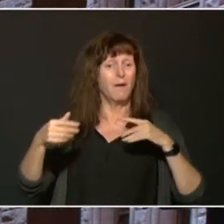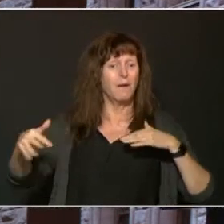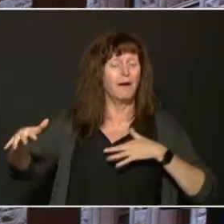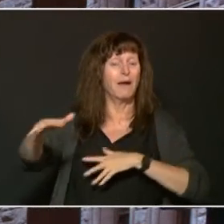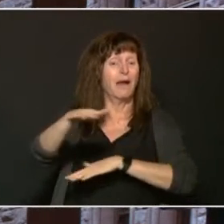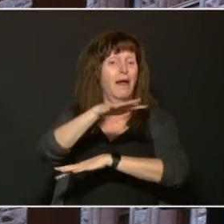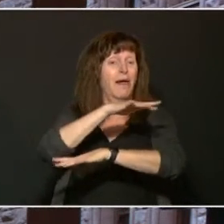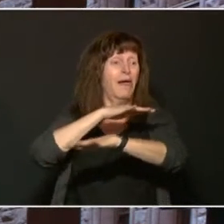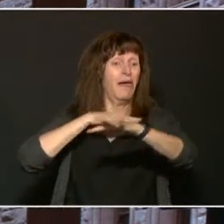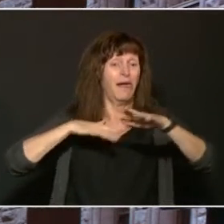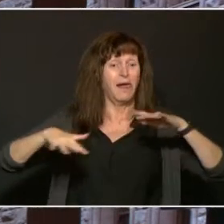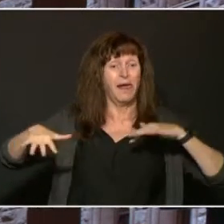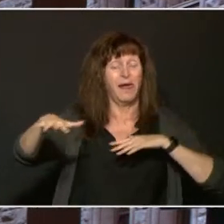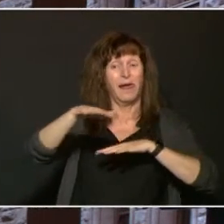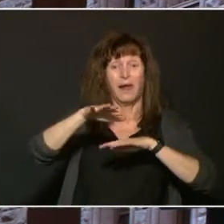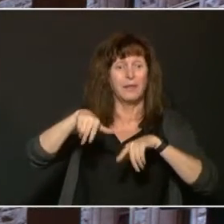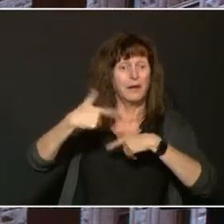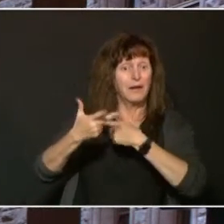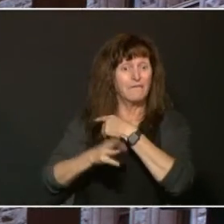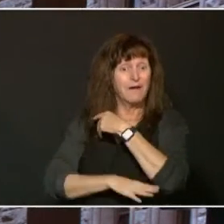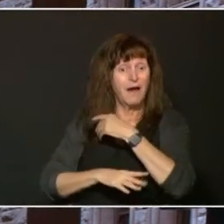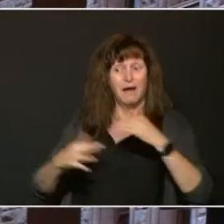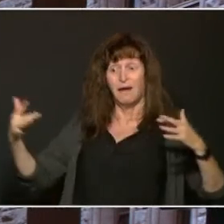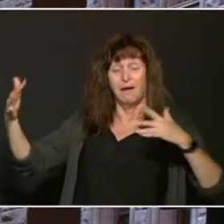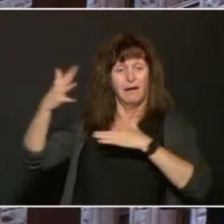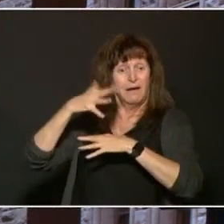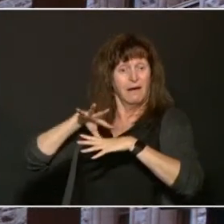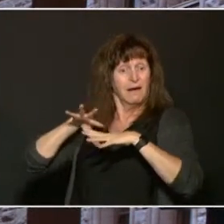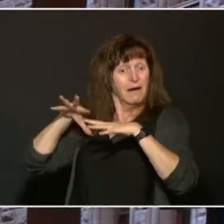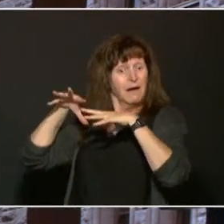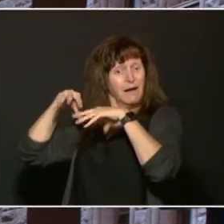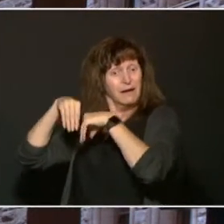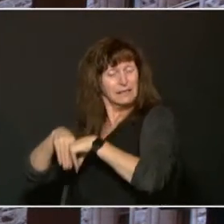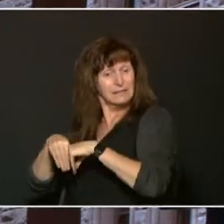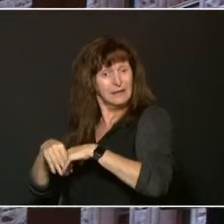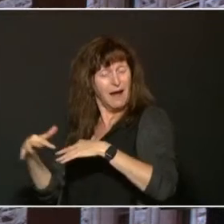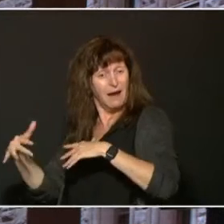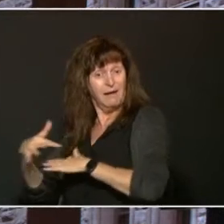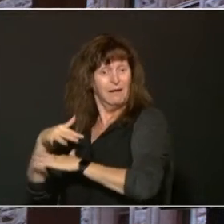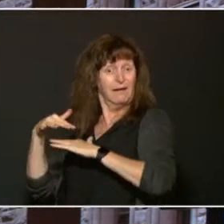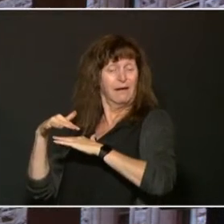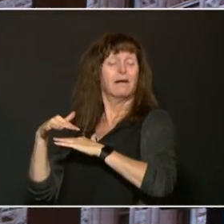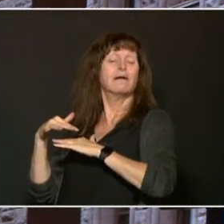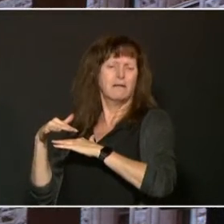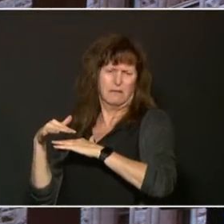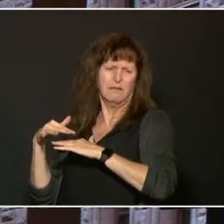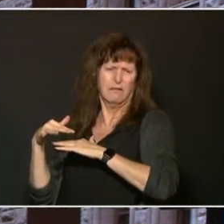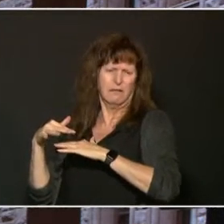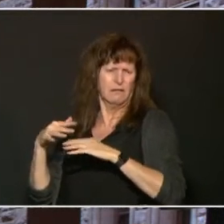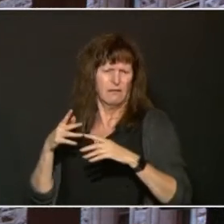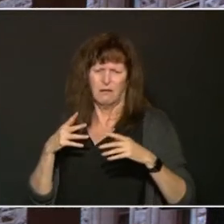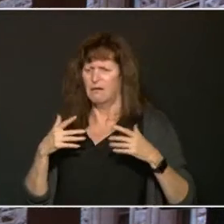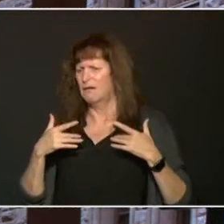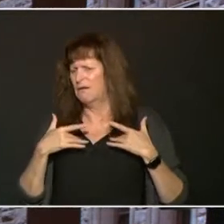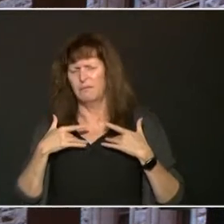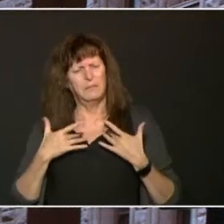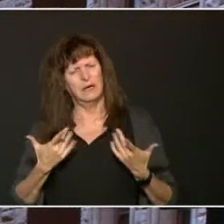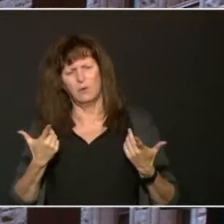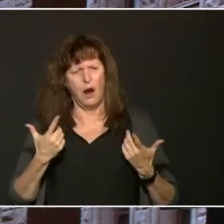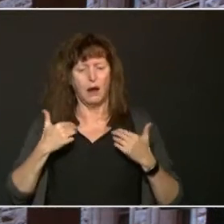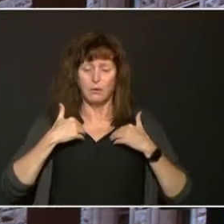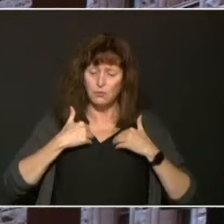of the outdoors, but as soon as we come back to the indoors, normally all respiratory viruses start to come